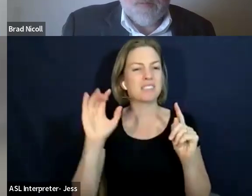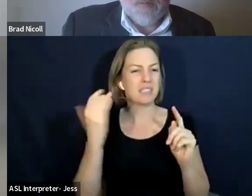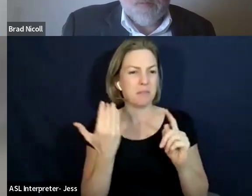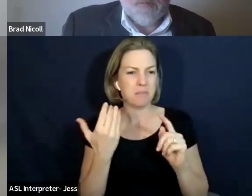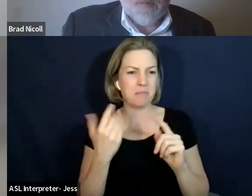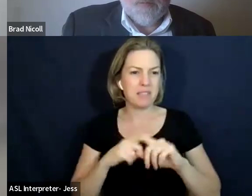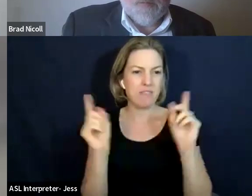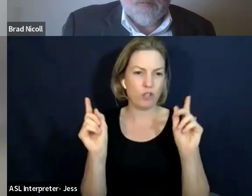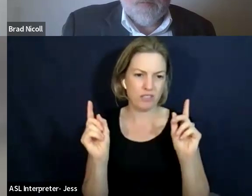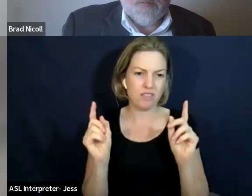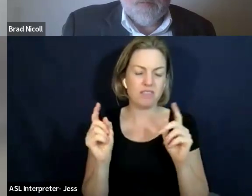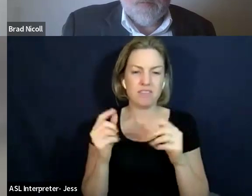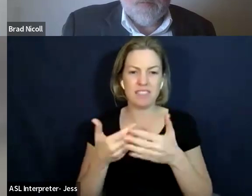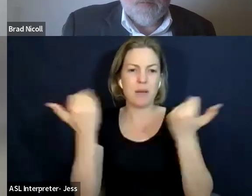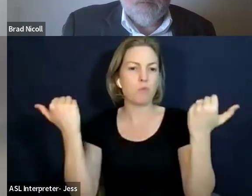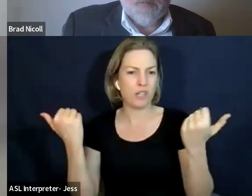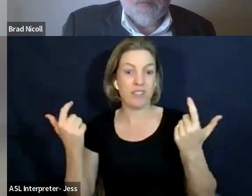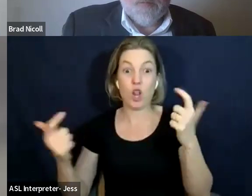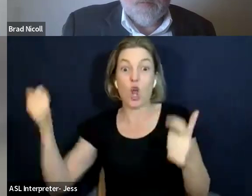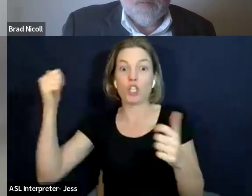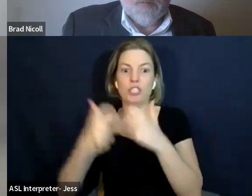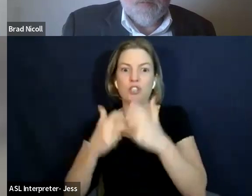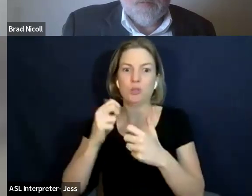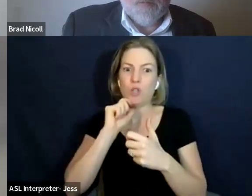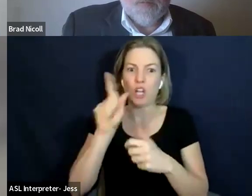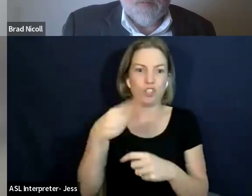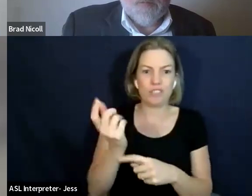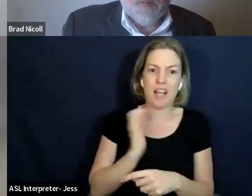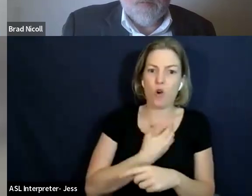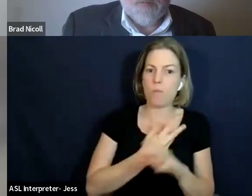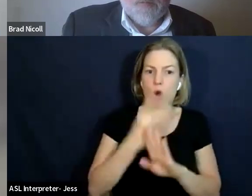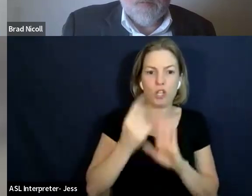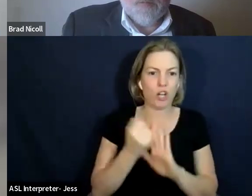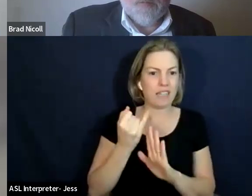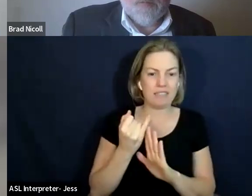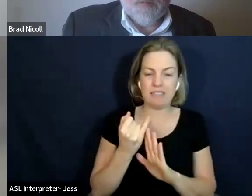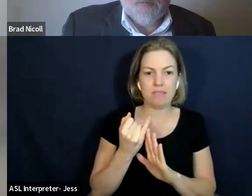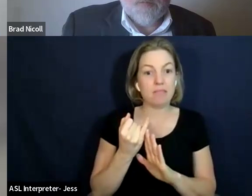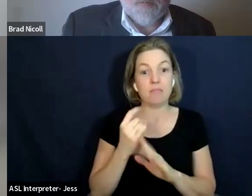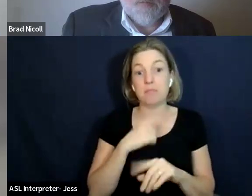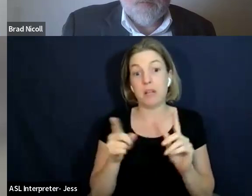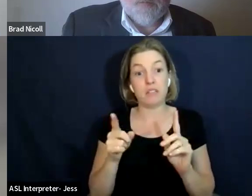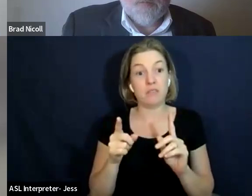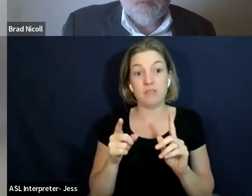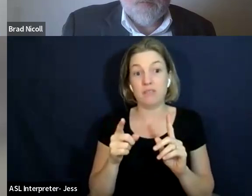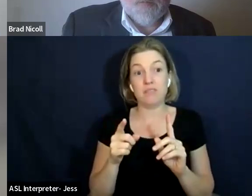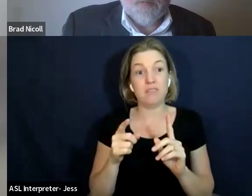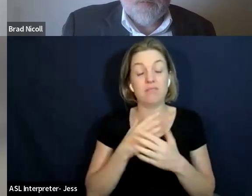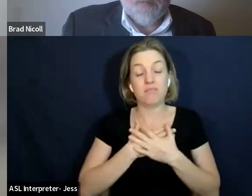separate and much larger issue than kind of what we're talking about doing here, and certainly feel for you what you went through